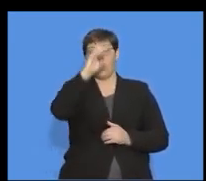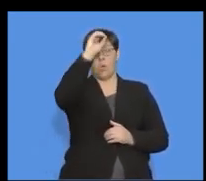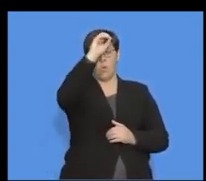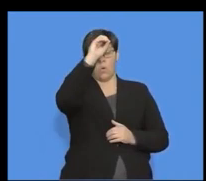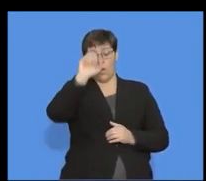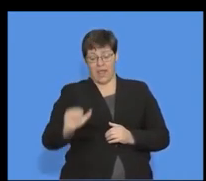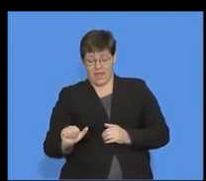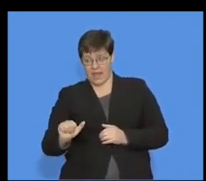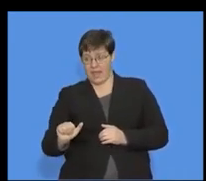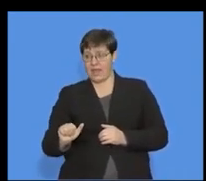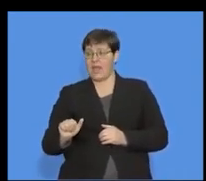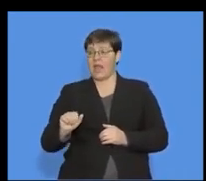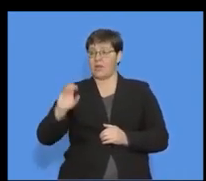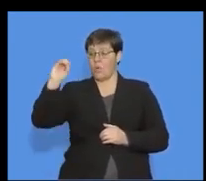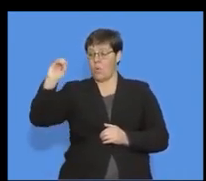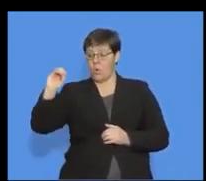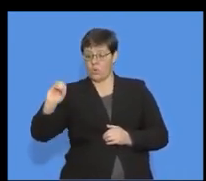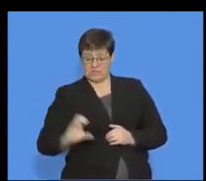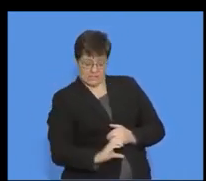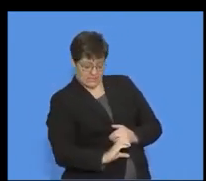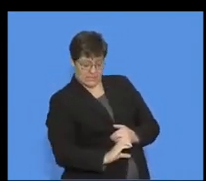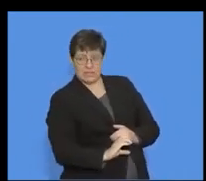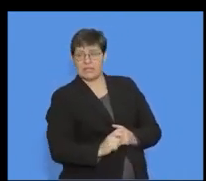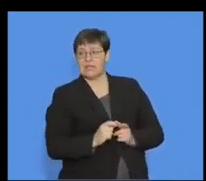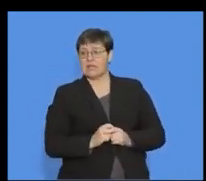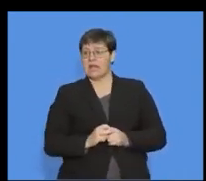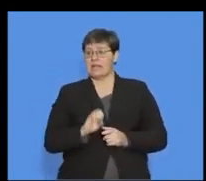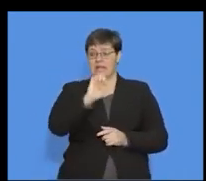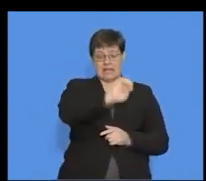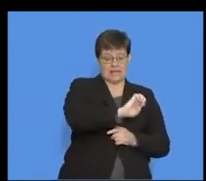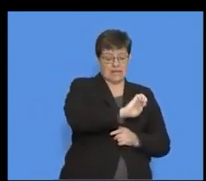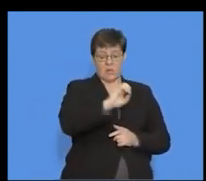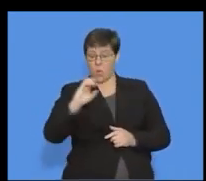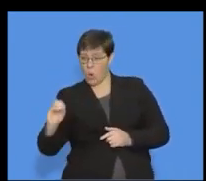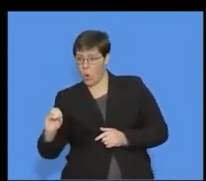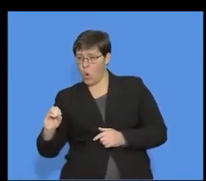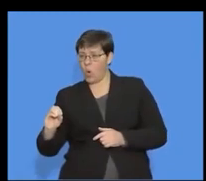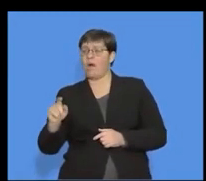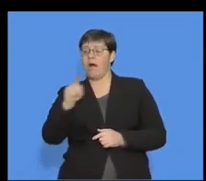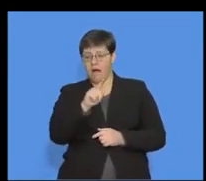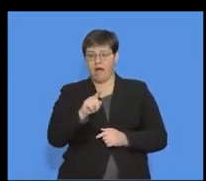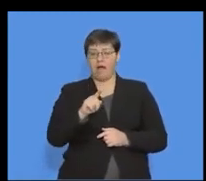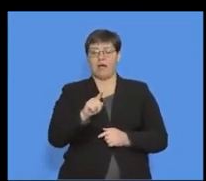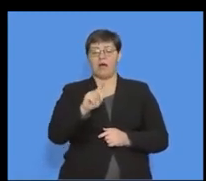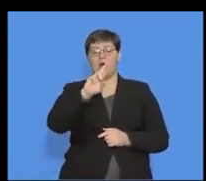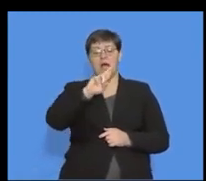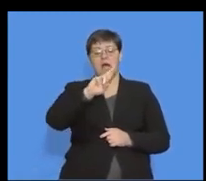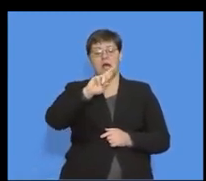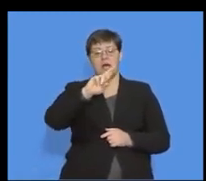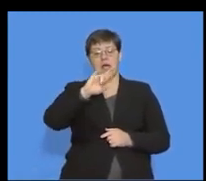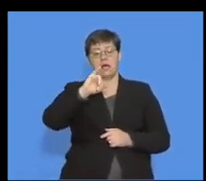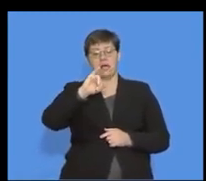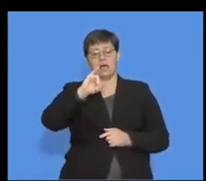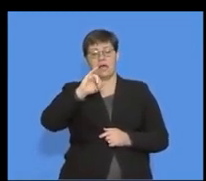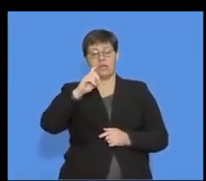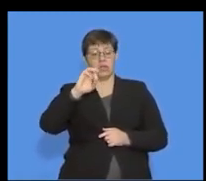OA and OC and EO are all the radii of the